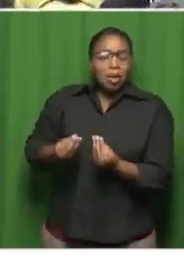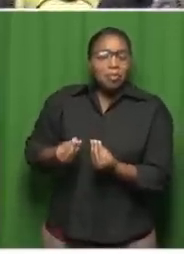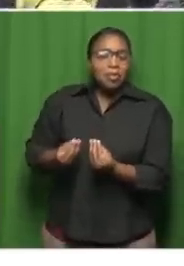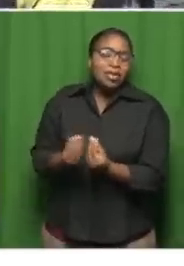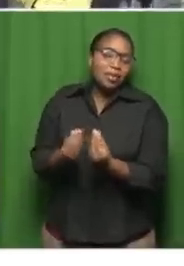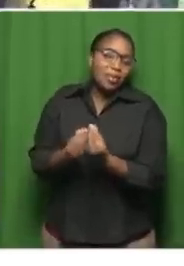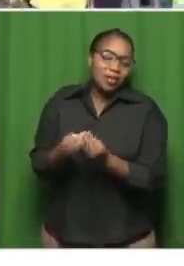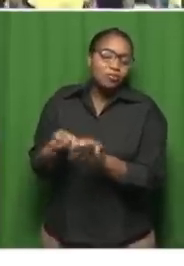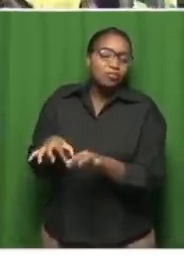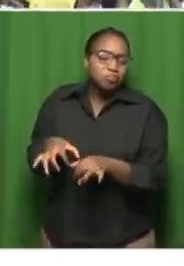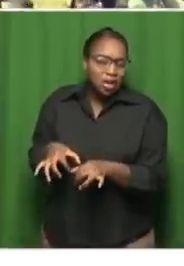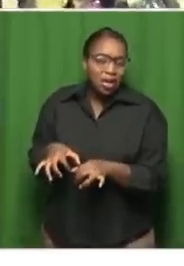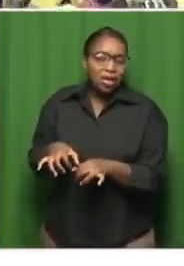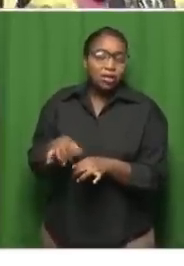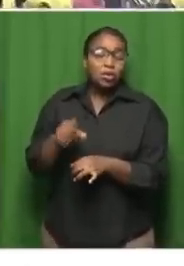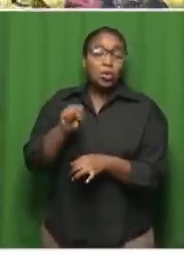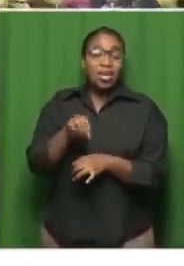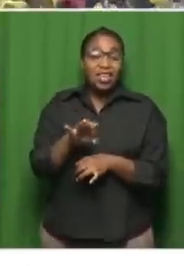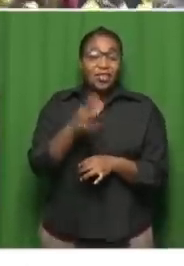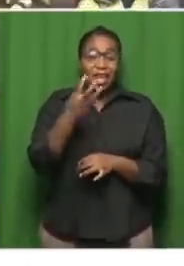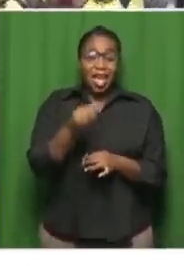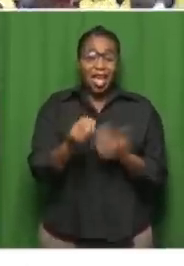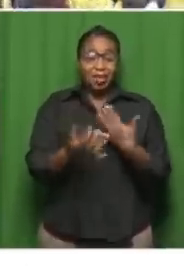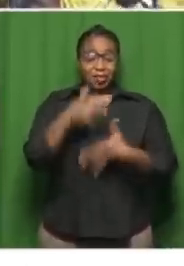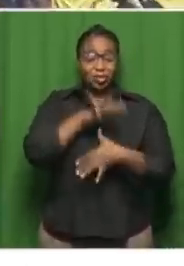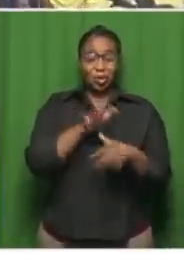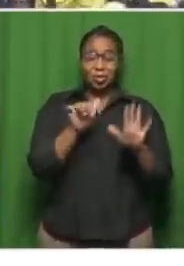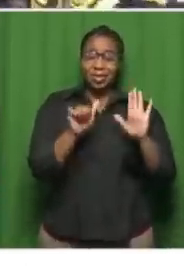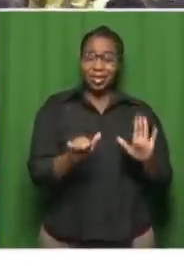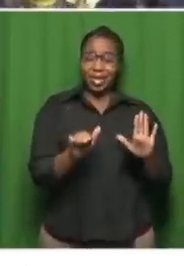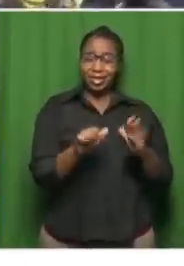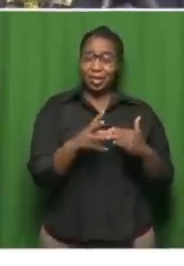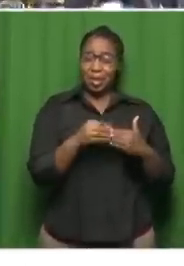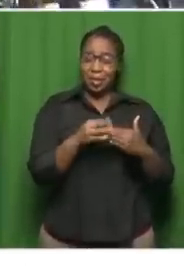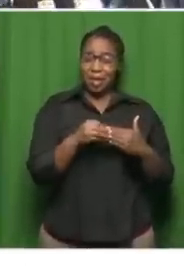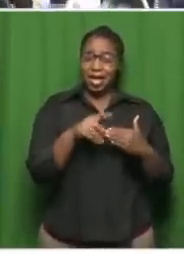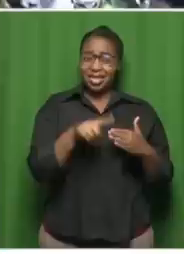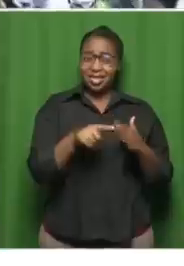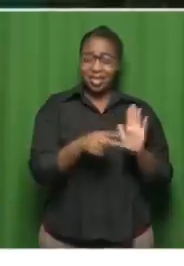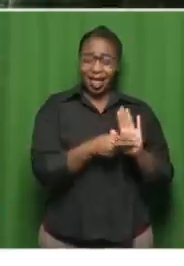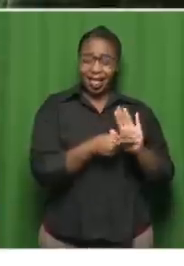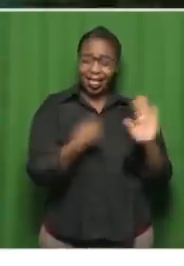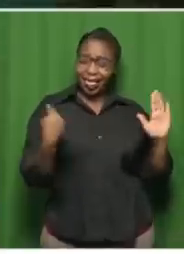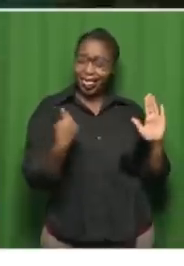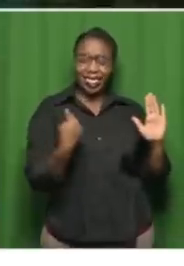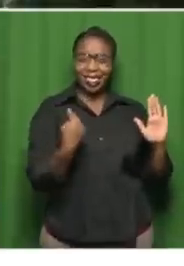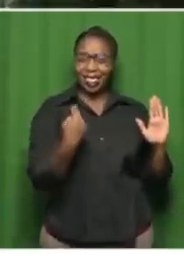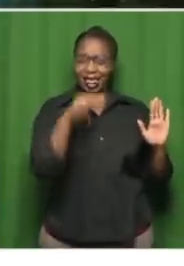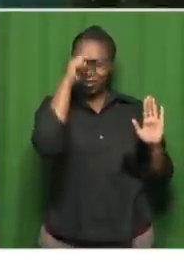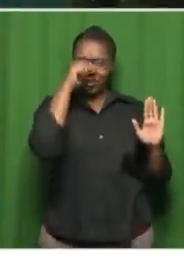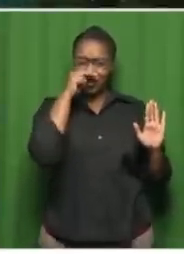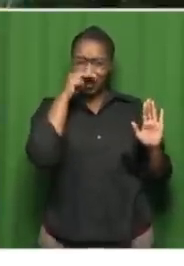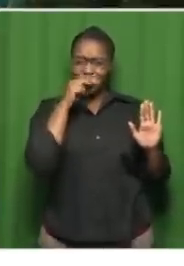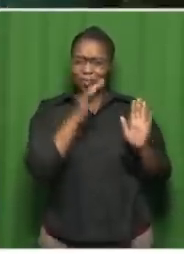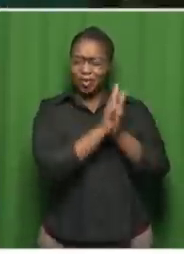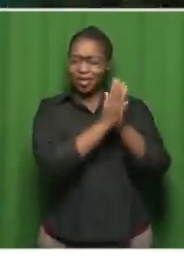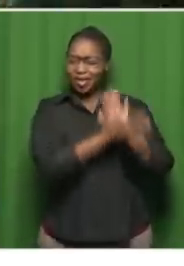such a tainted top six, the problem is what will change them? A leopard does not change its spots overnight.